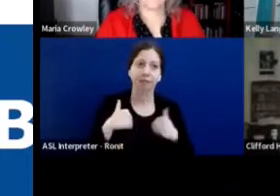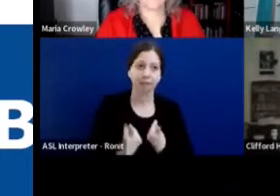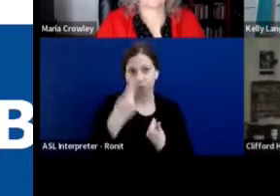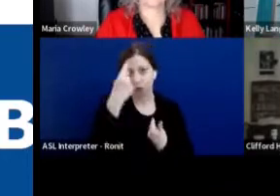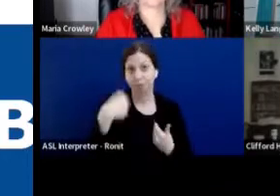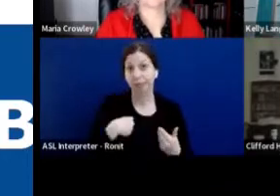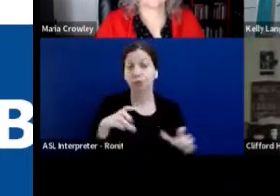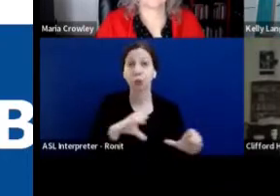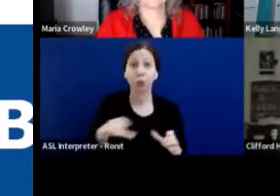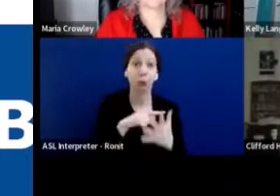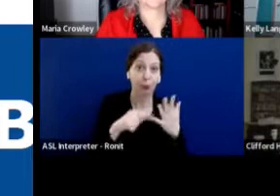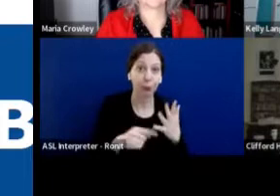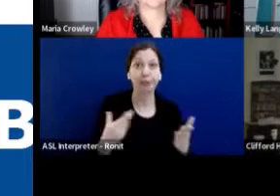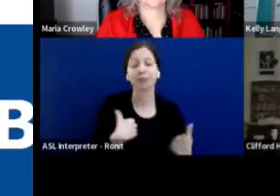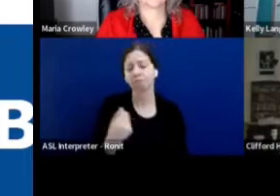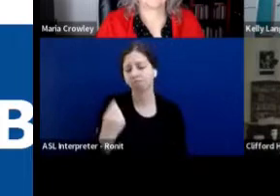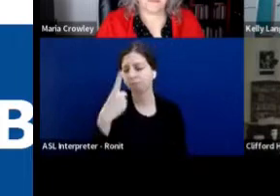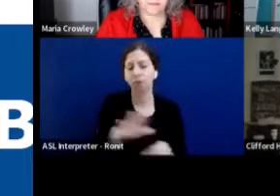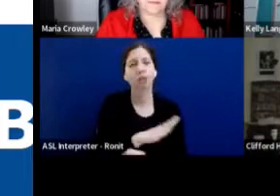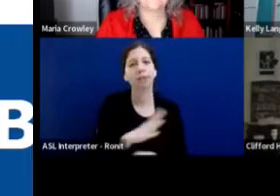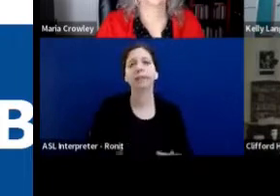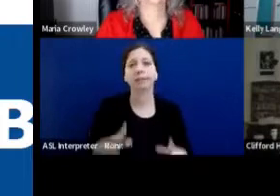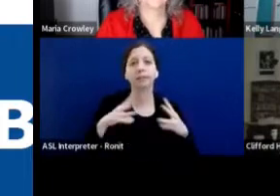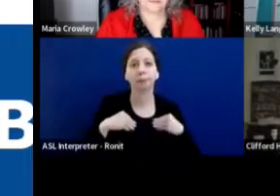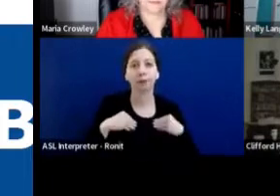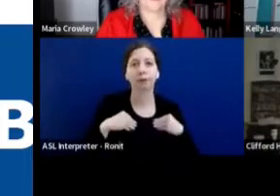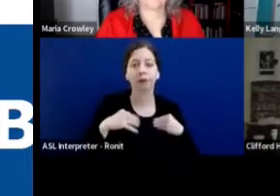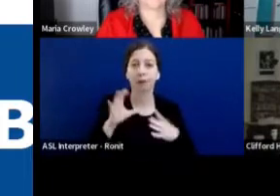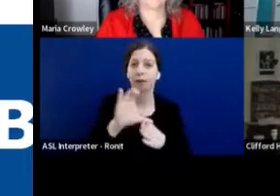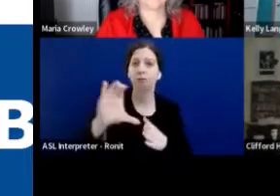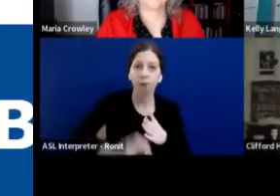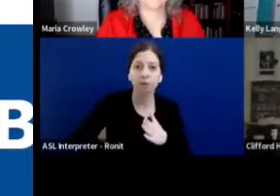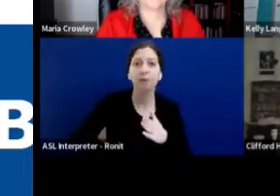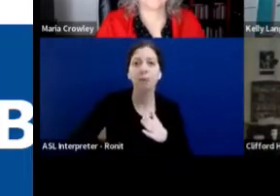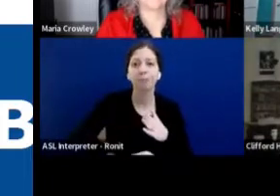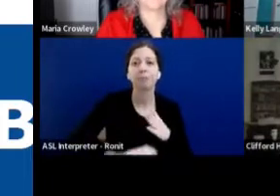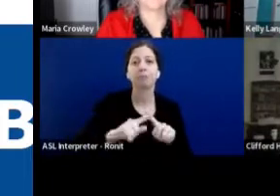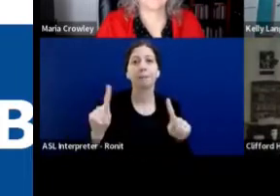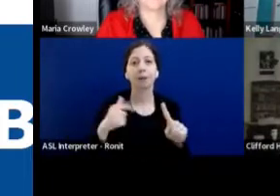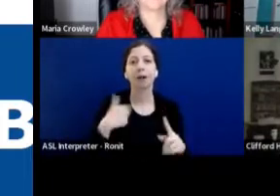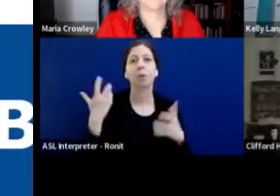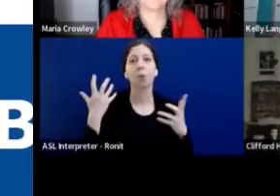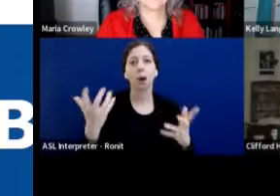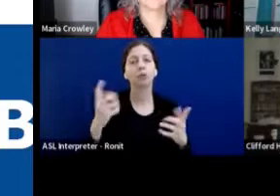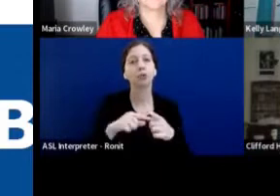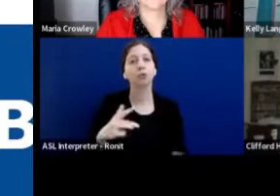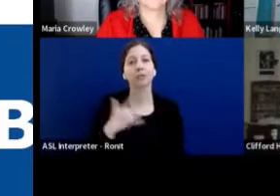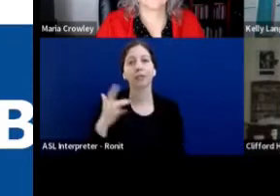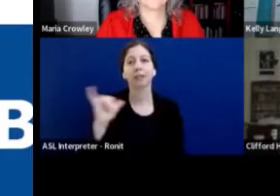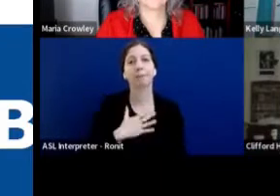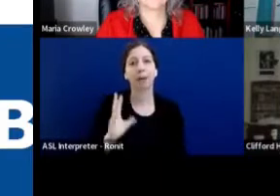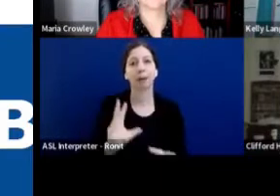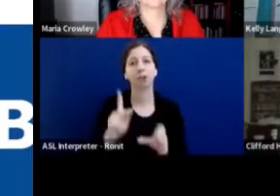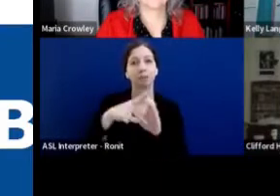which I understand. I fully accept that consequence, but I want to feel like my